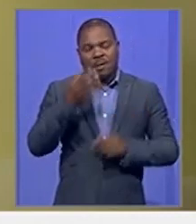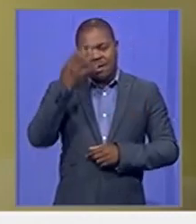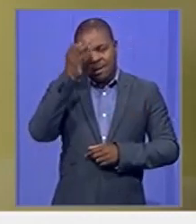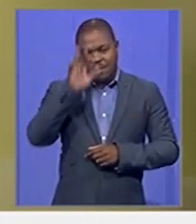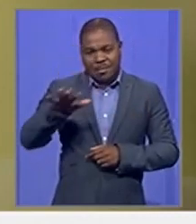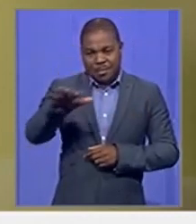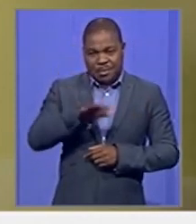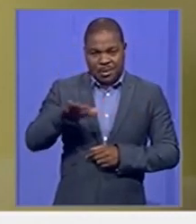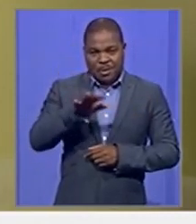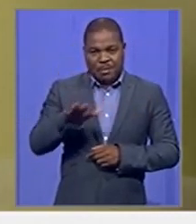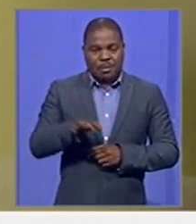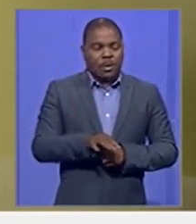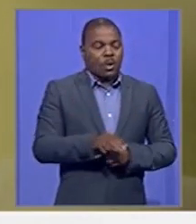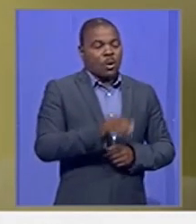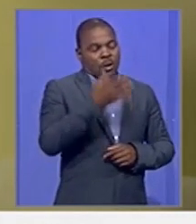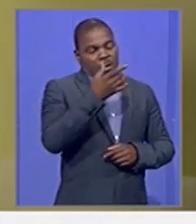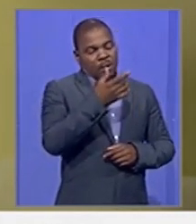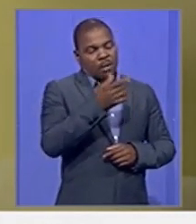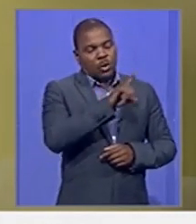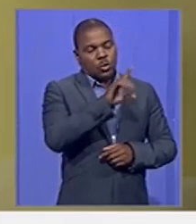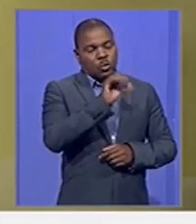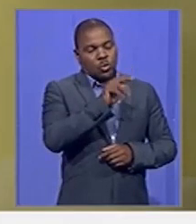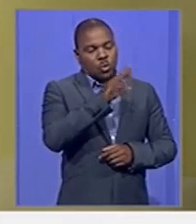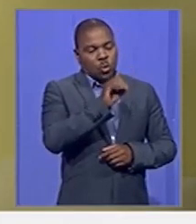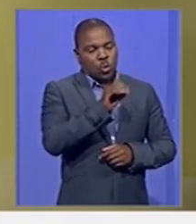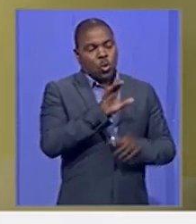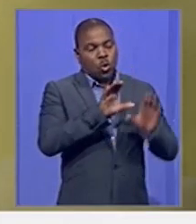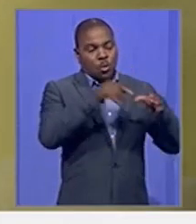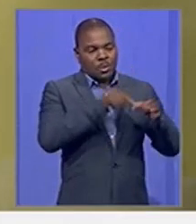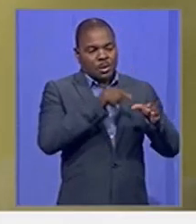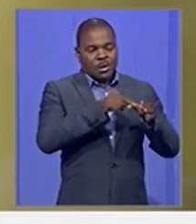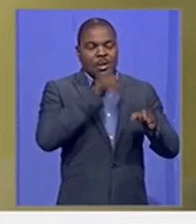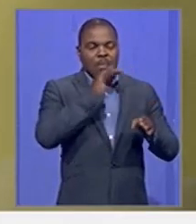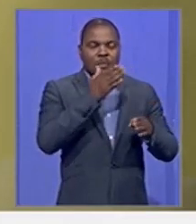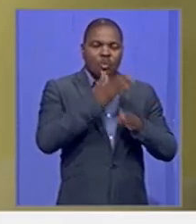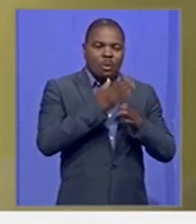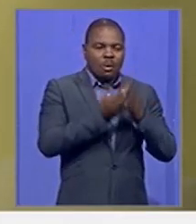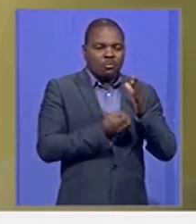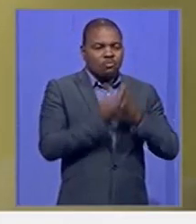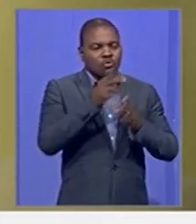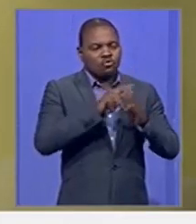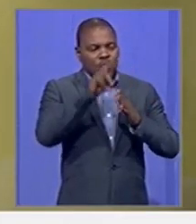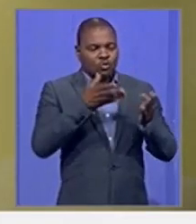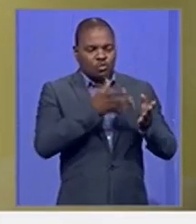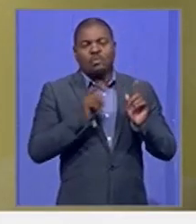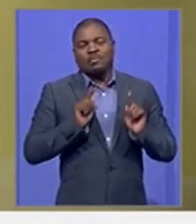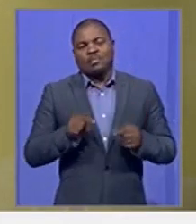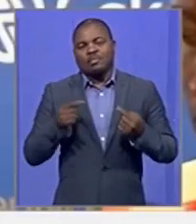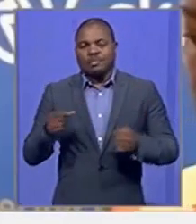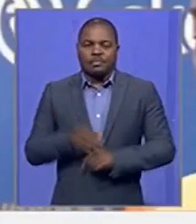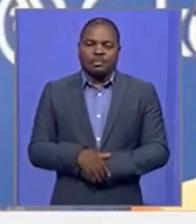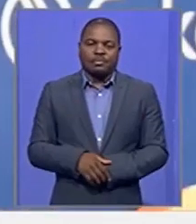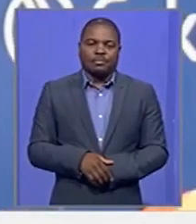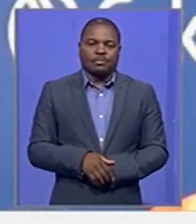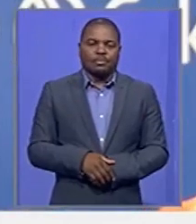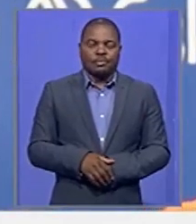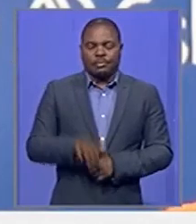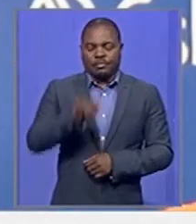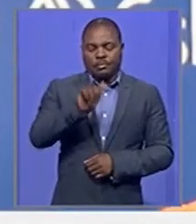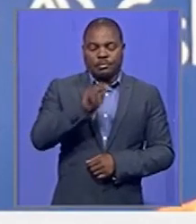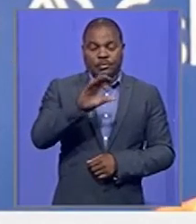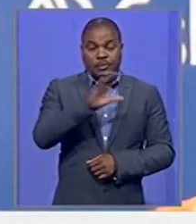the work of the Commission would not have yielded the type of results that we are seeing today.